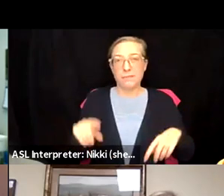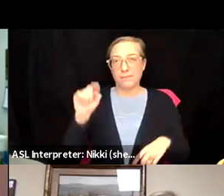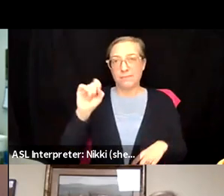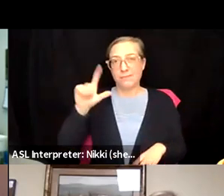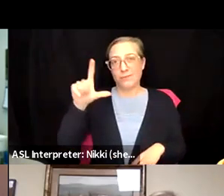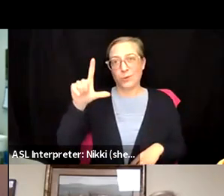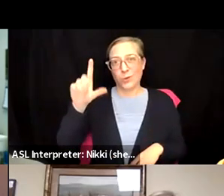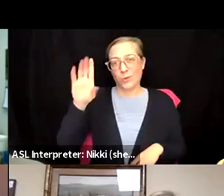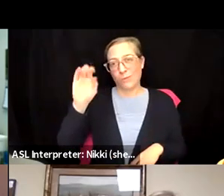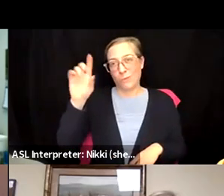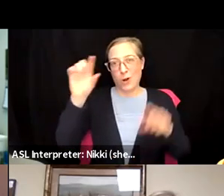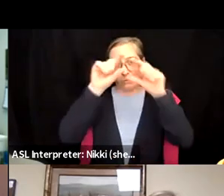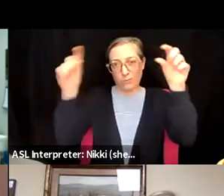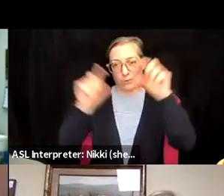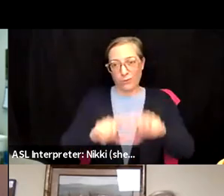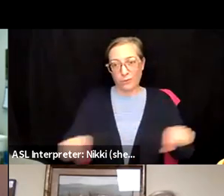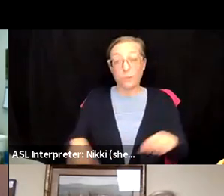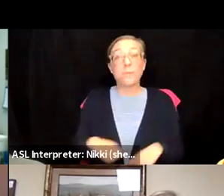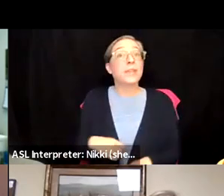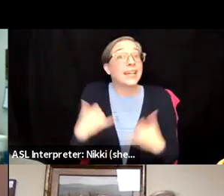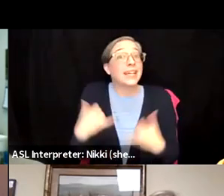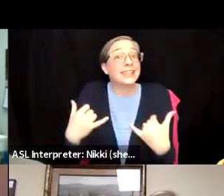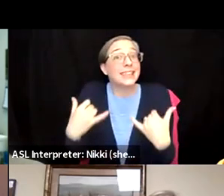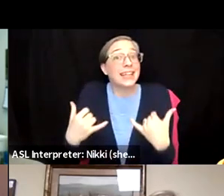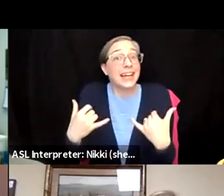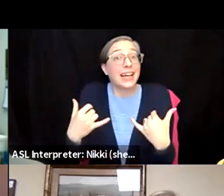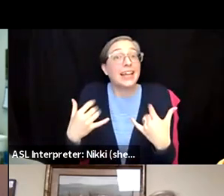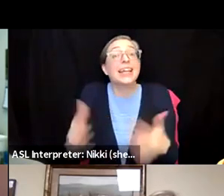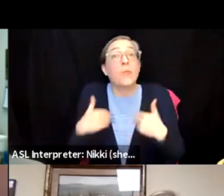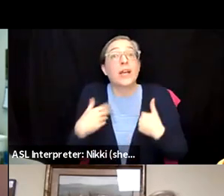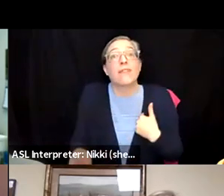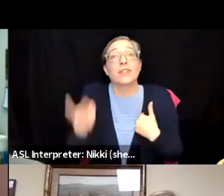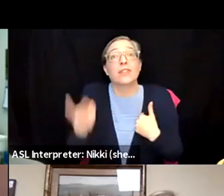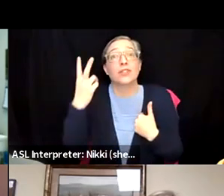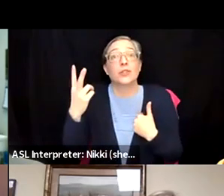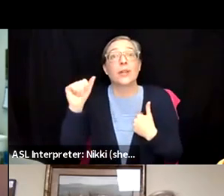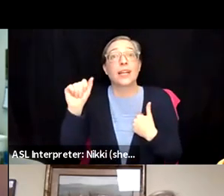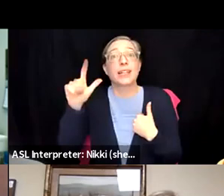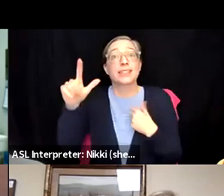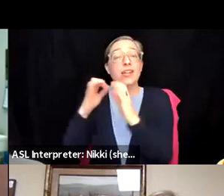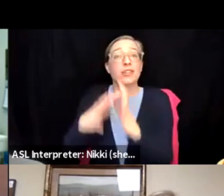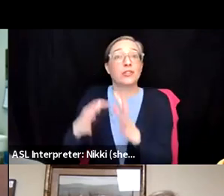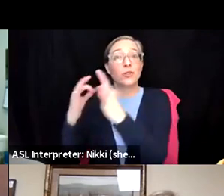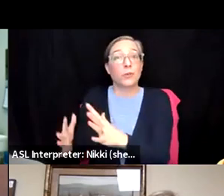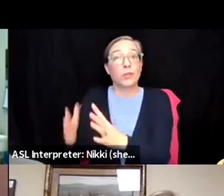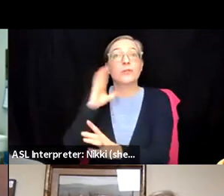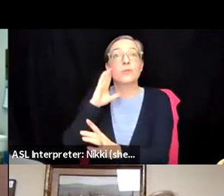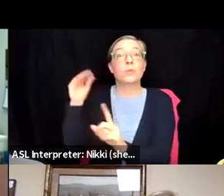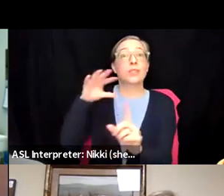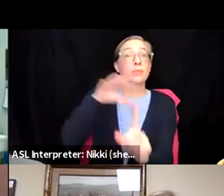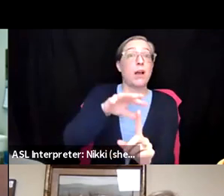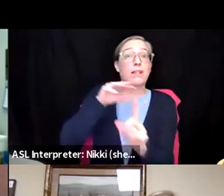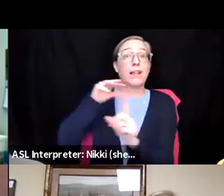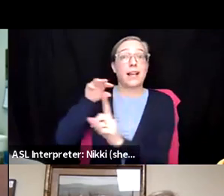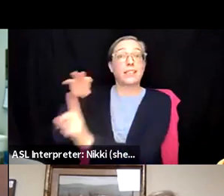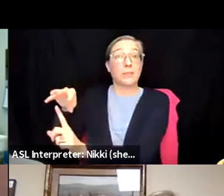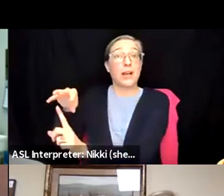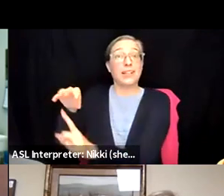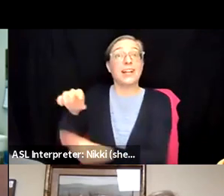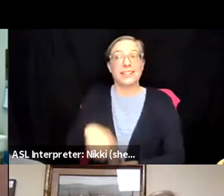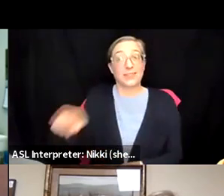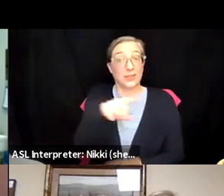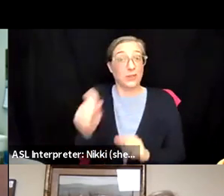language interpreters today. They are spotlighted, so you'll be able to see